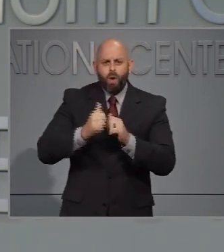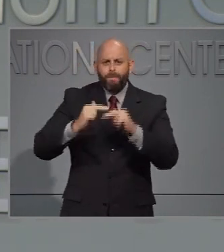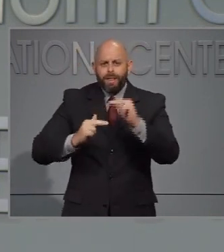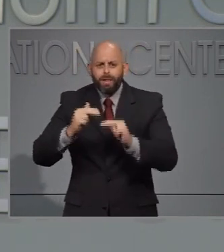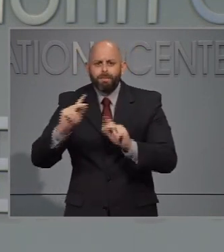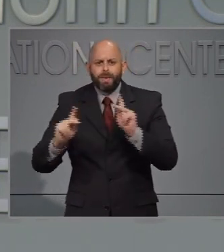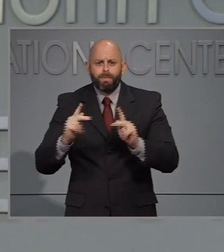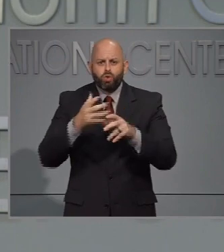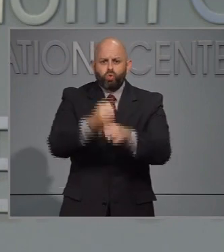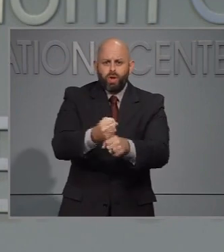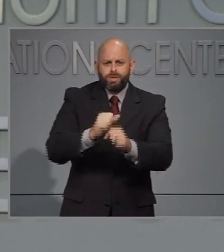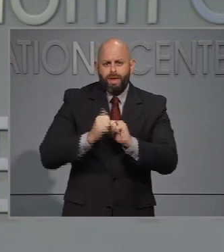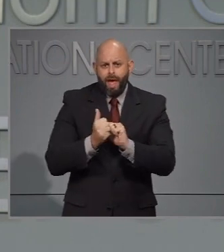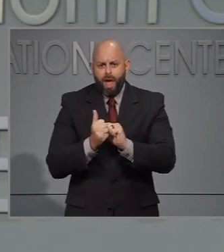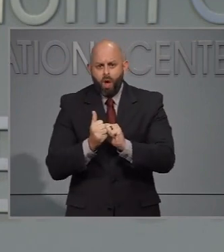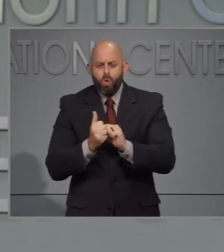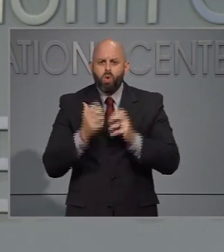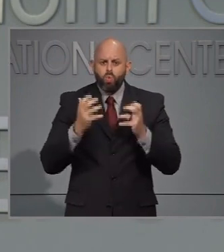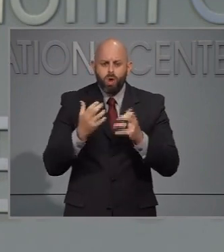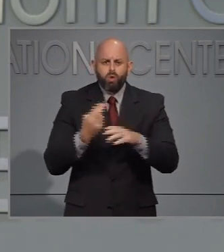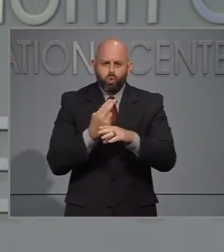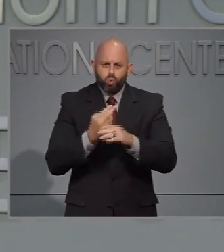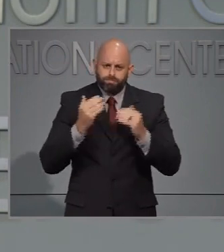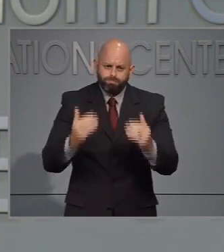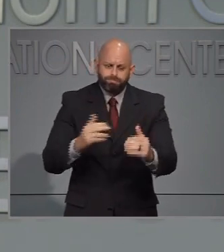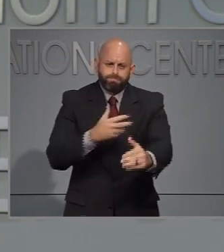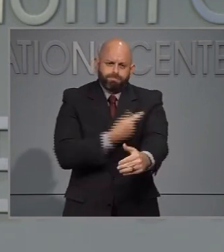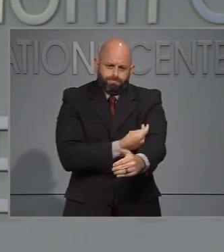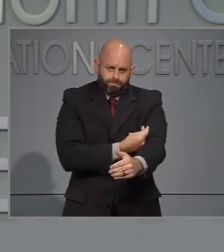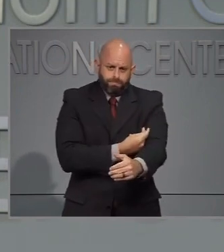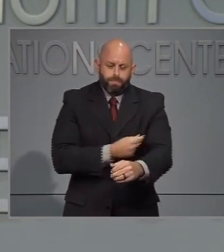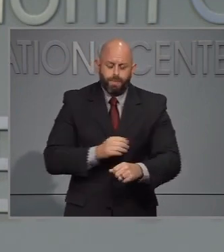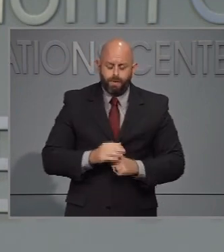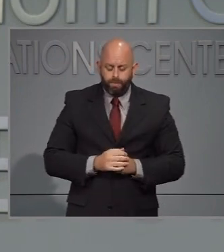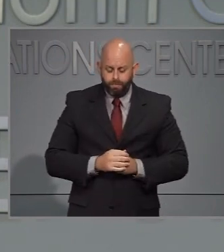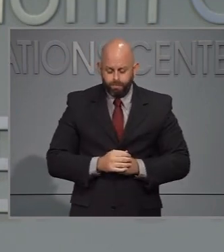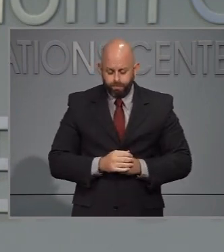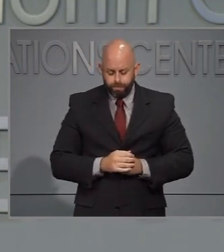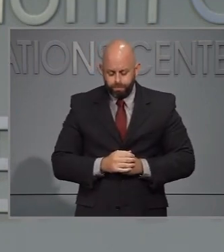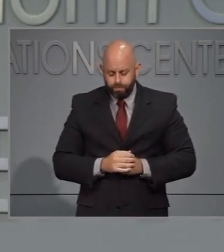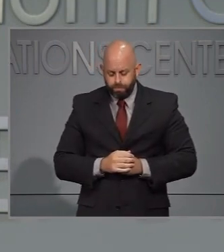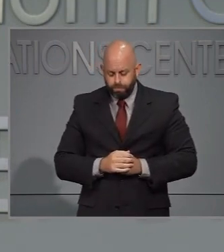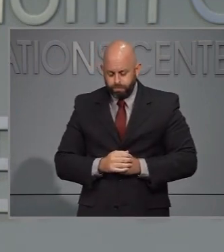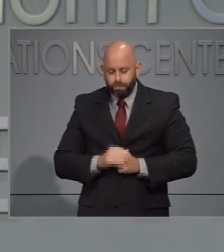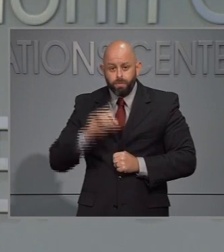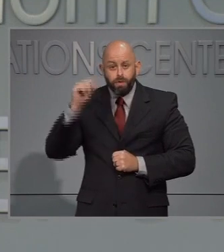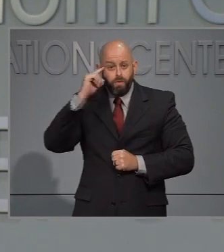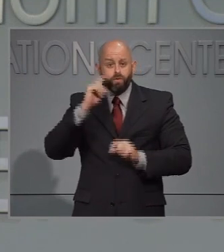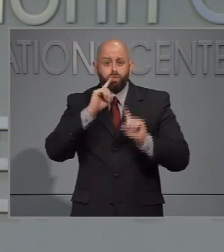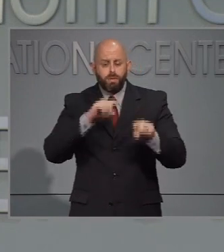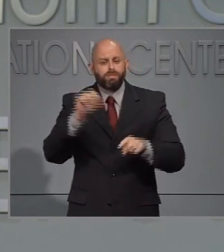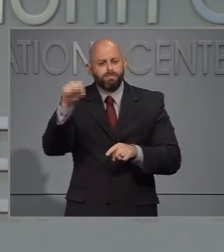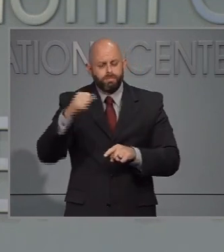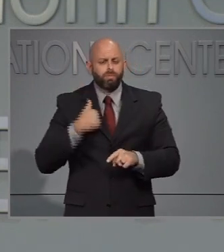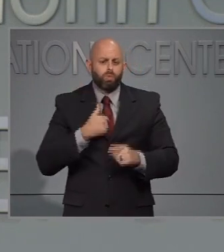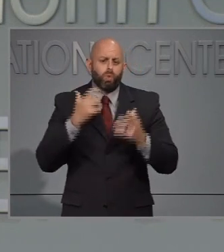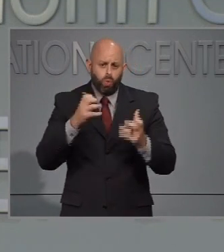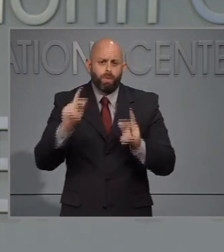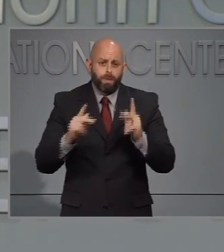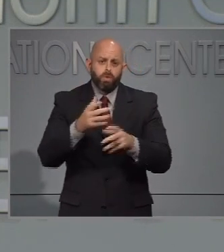it's absolutely critical that we build public trust for not only the vaccine